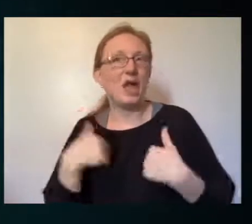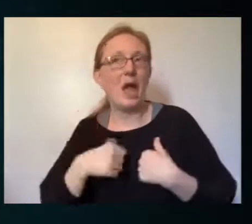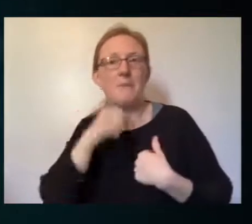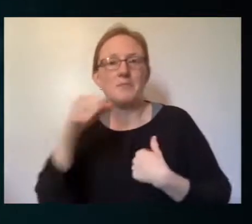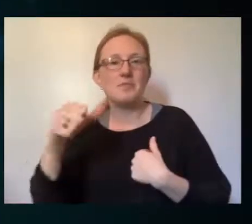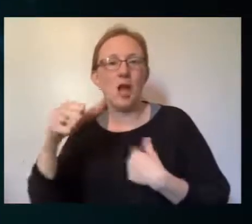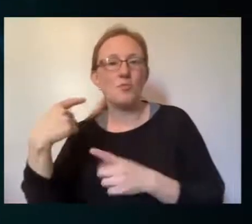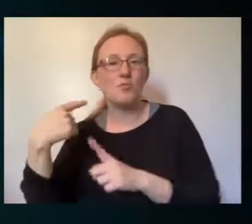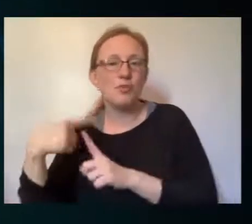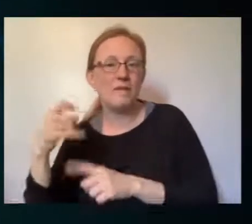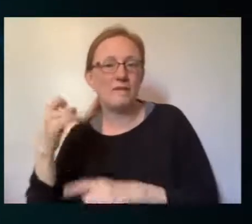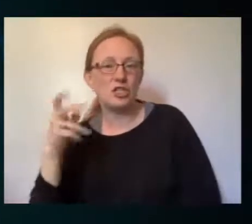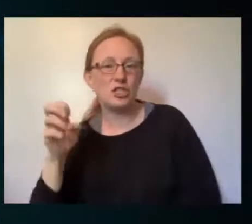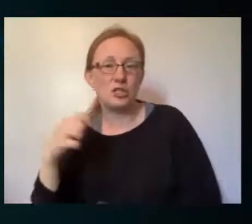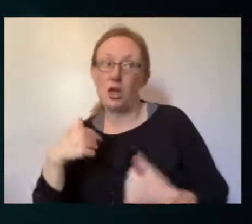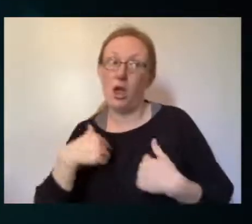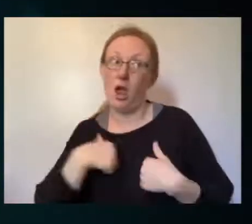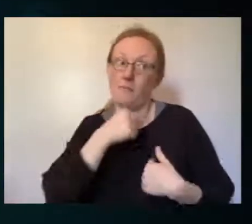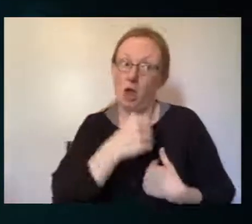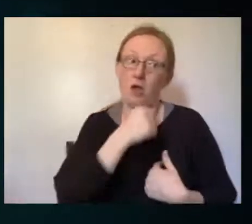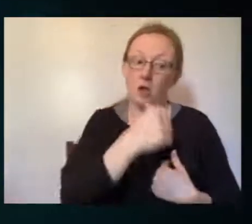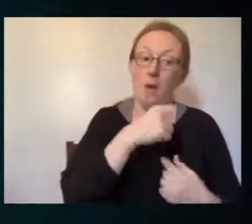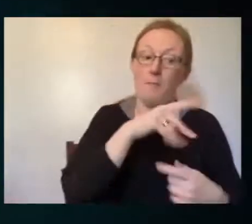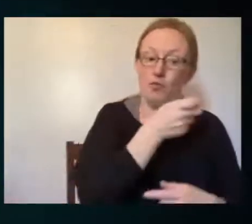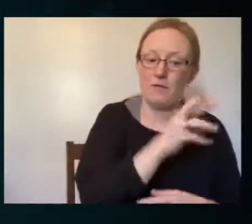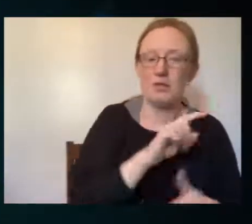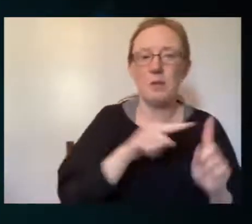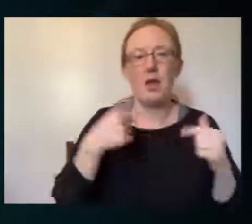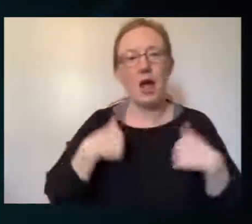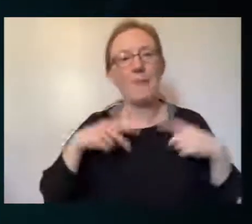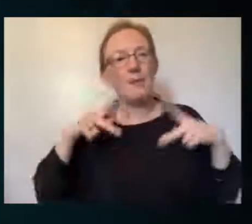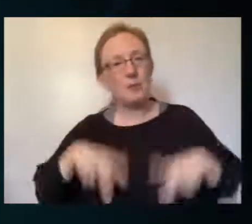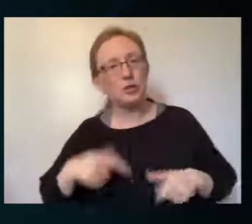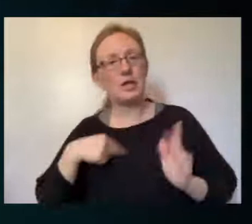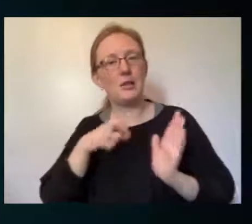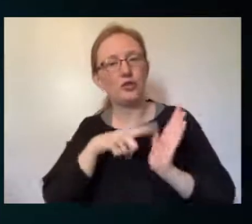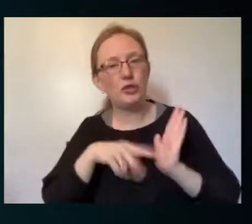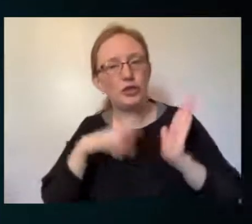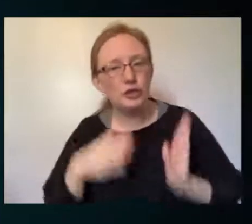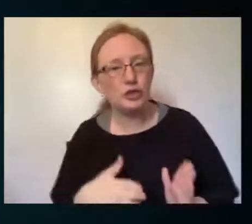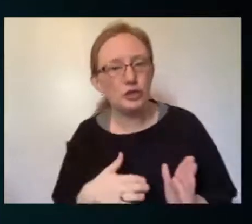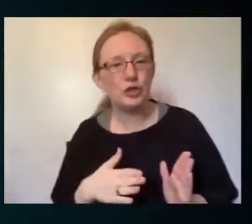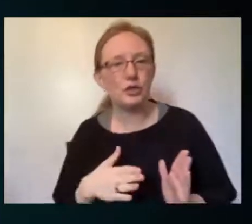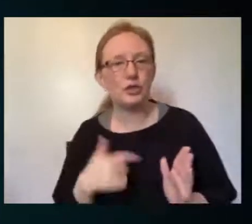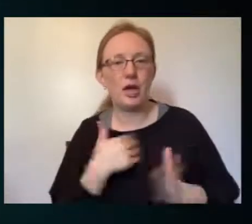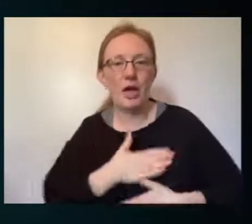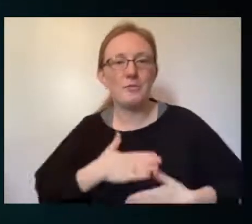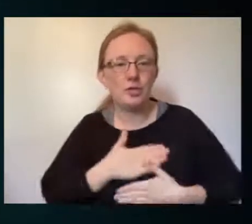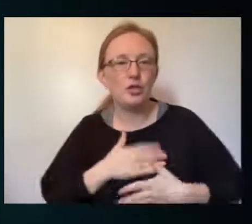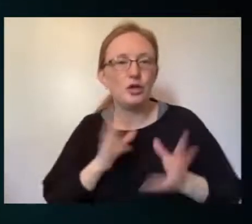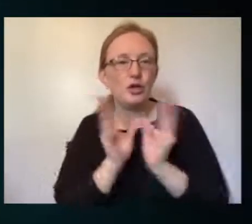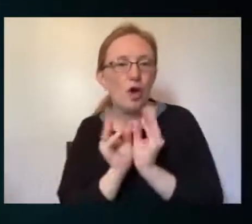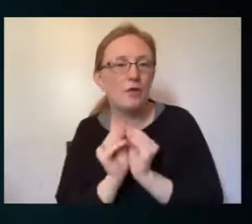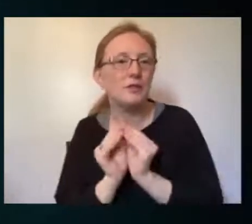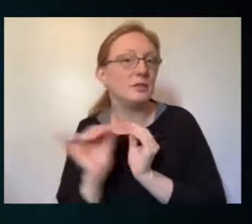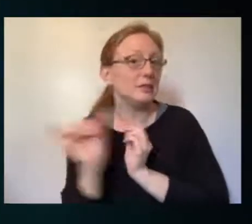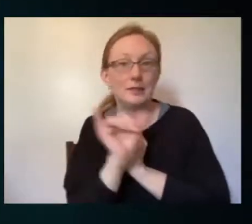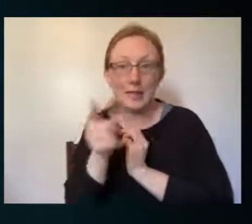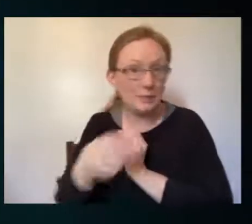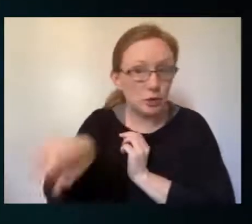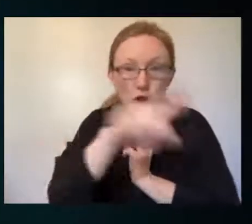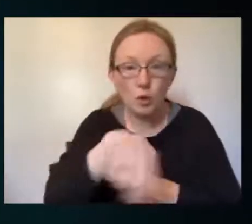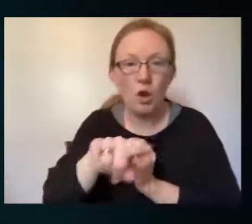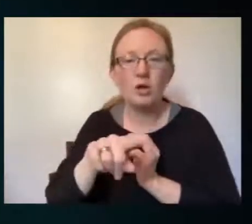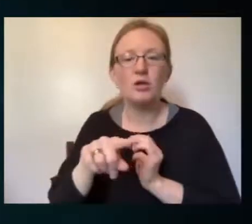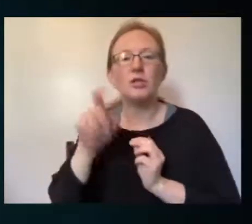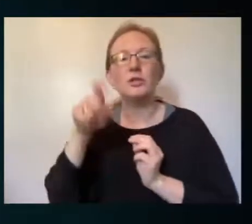the picture of not privilege. I'm just a person. I'm a researcher and, you know, enjoying computer science like many of you are. So I think we